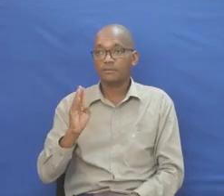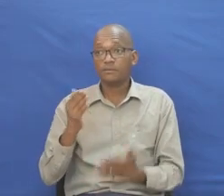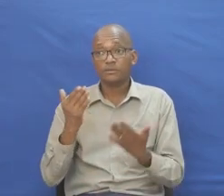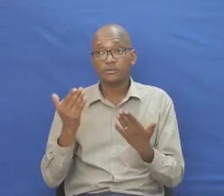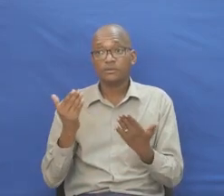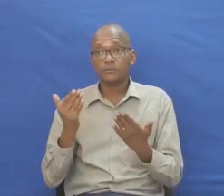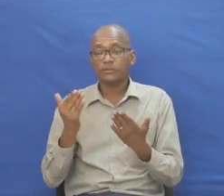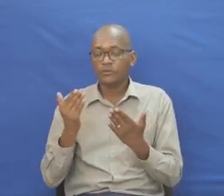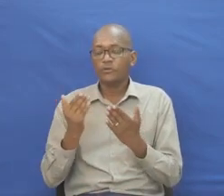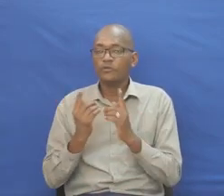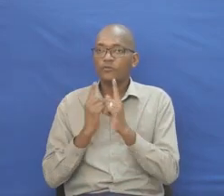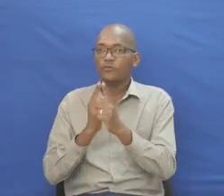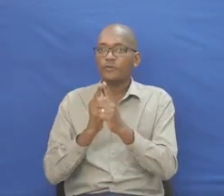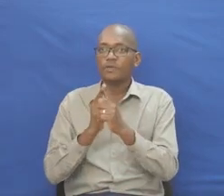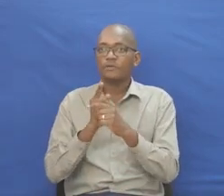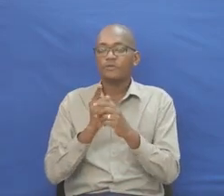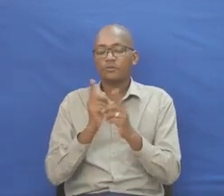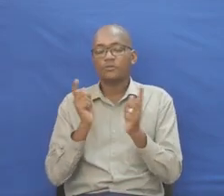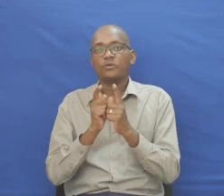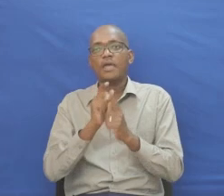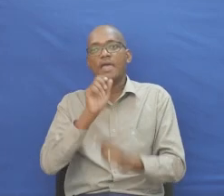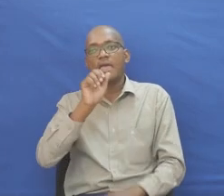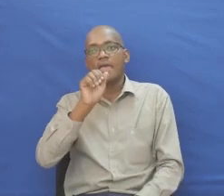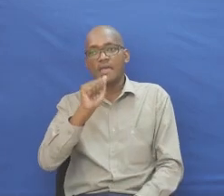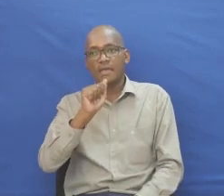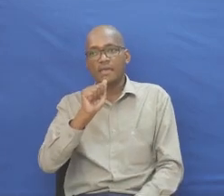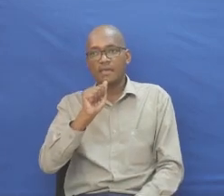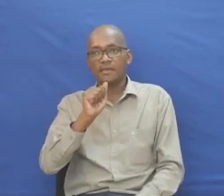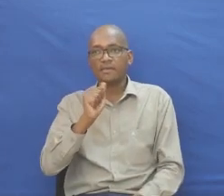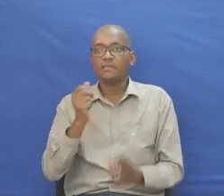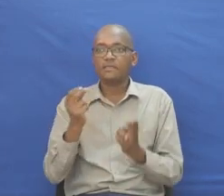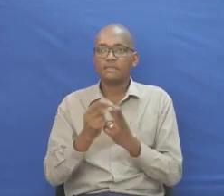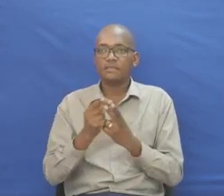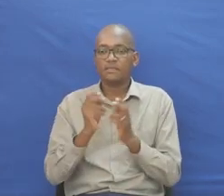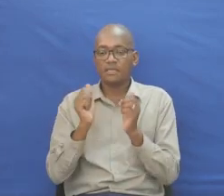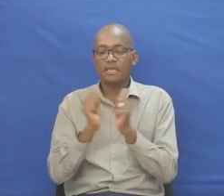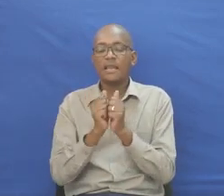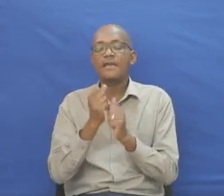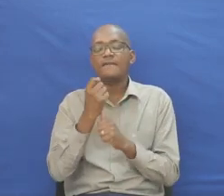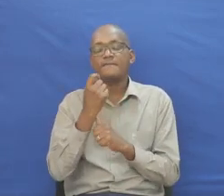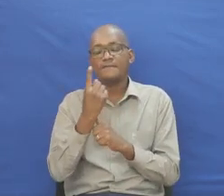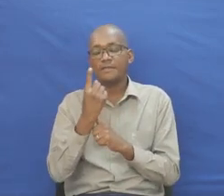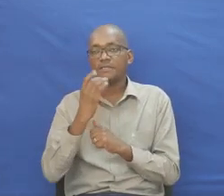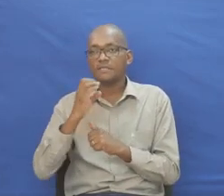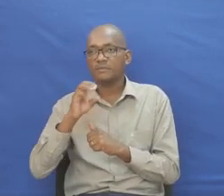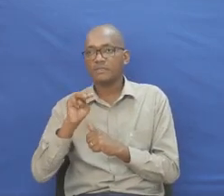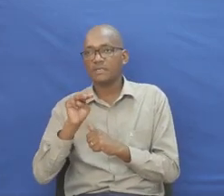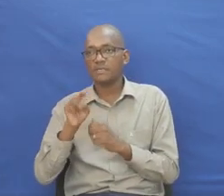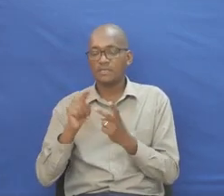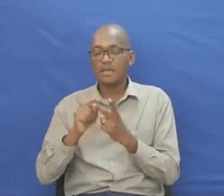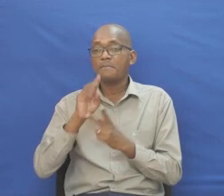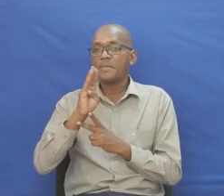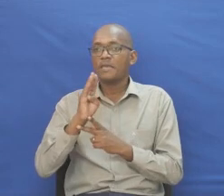for this case, if we observe our diagram there, we find that A value, it is 11 centimeter,